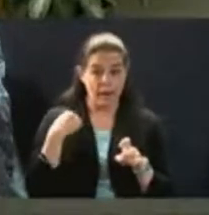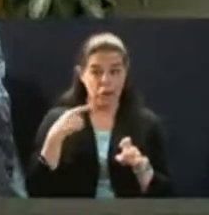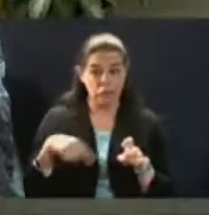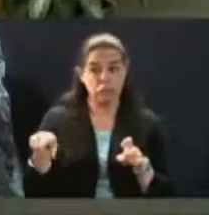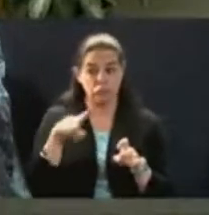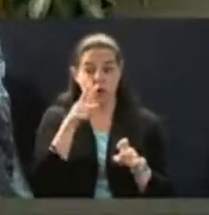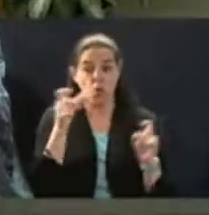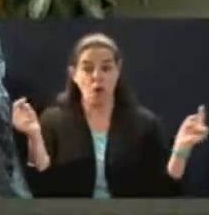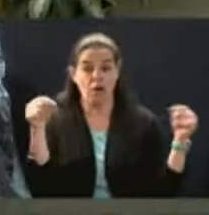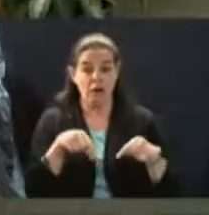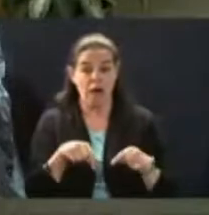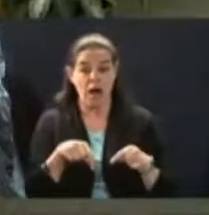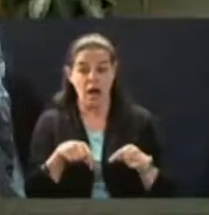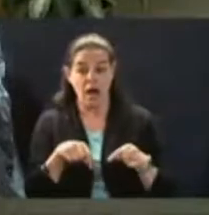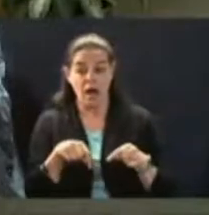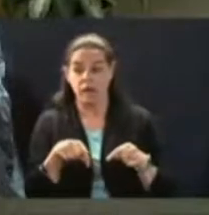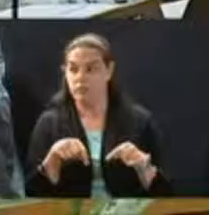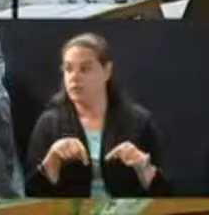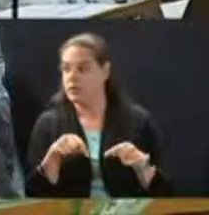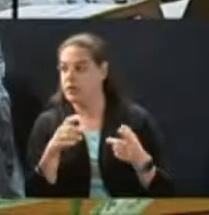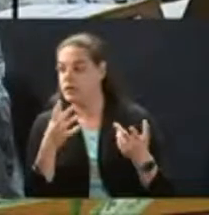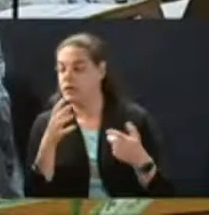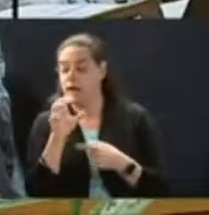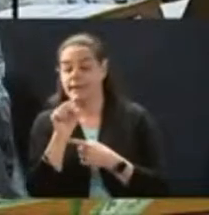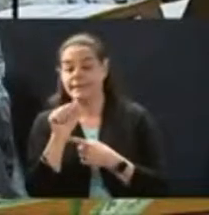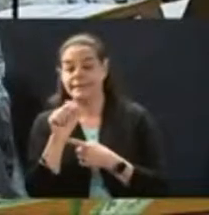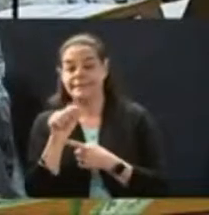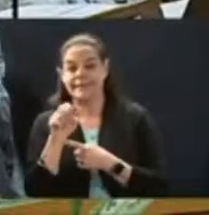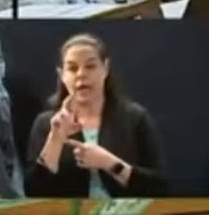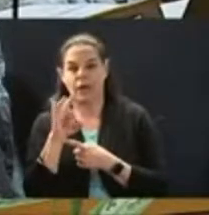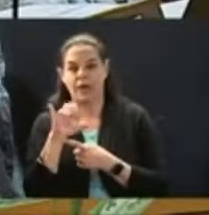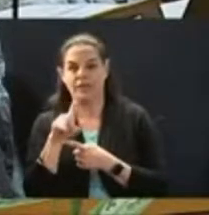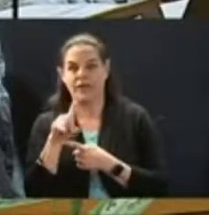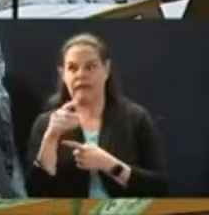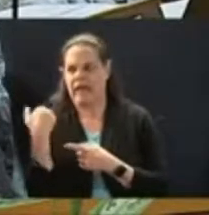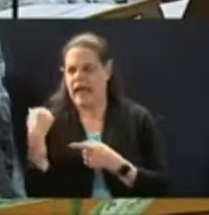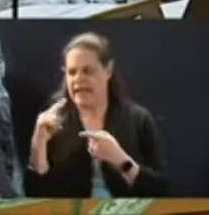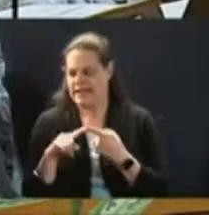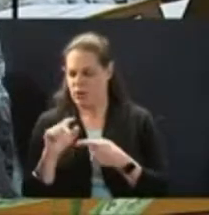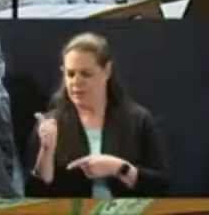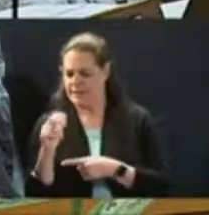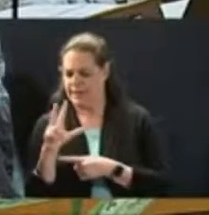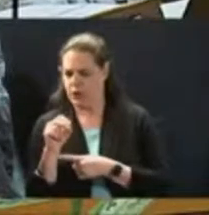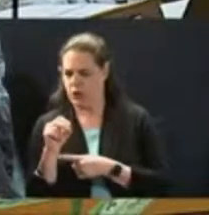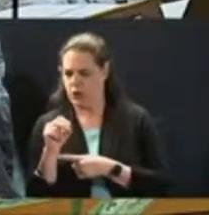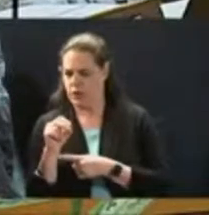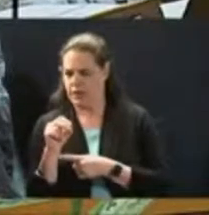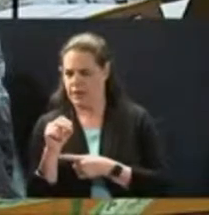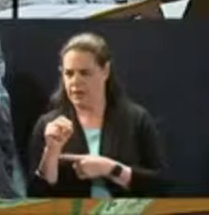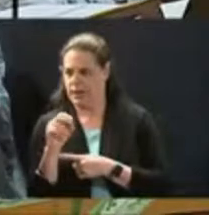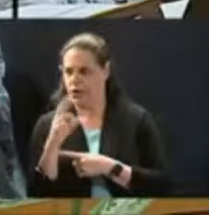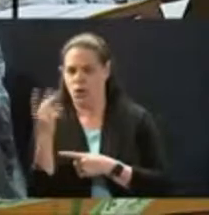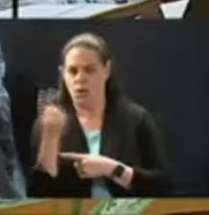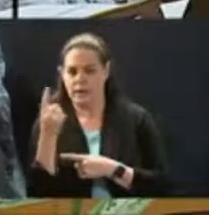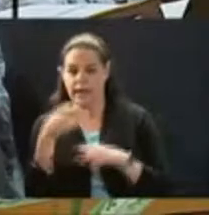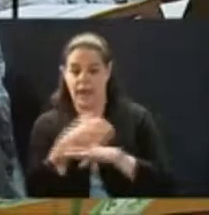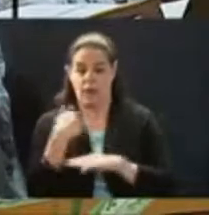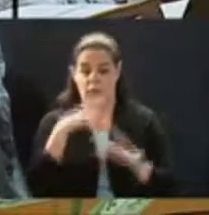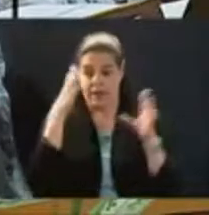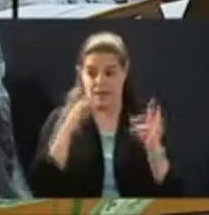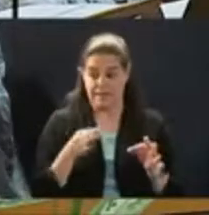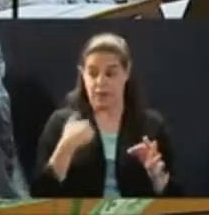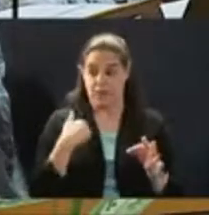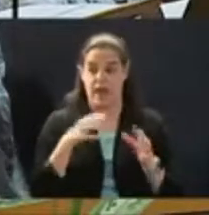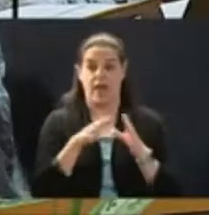able to be here. Ms. Satterfield had until, I think, 10:30 that she could be here. Once we saw that we had so much